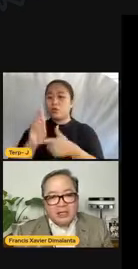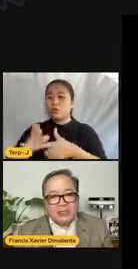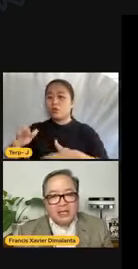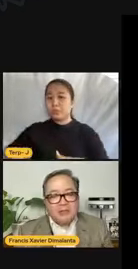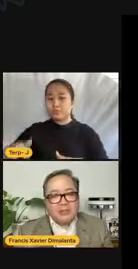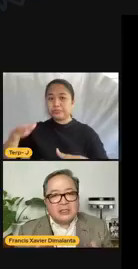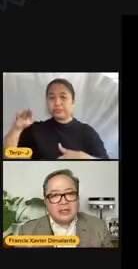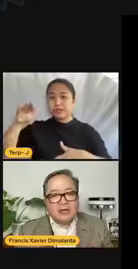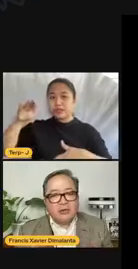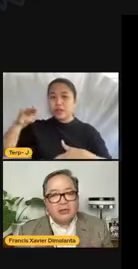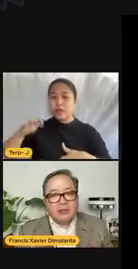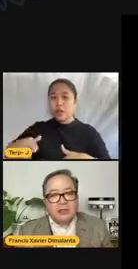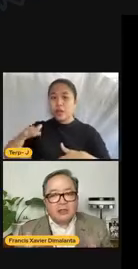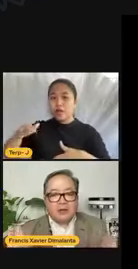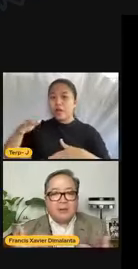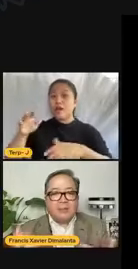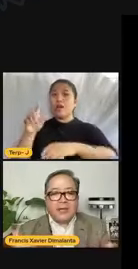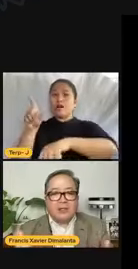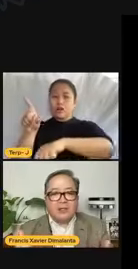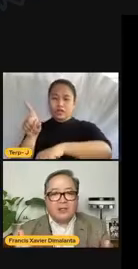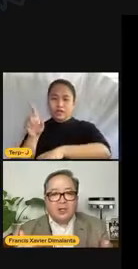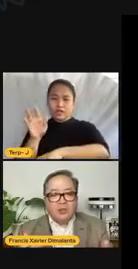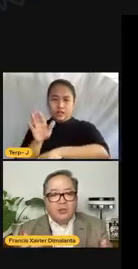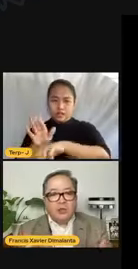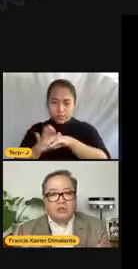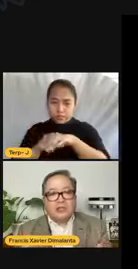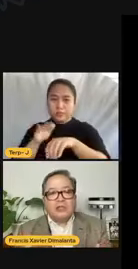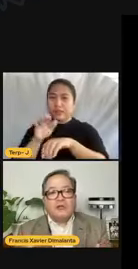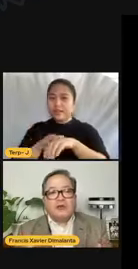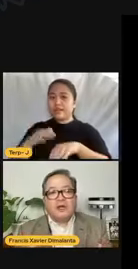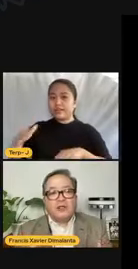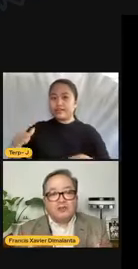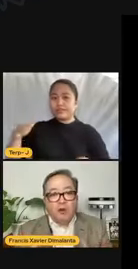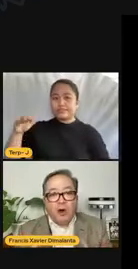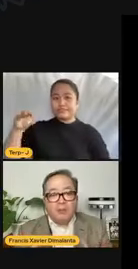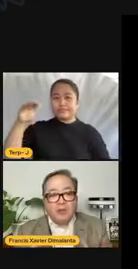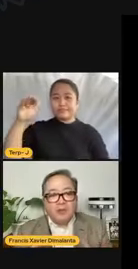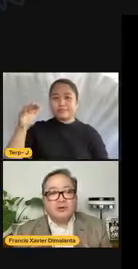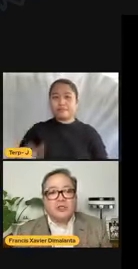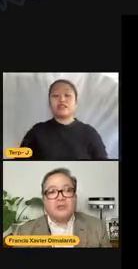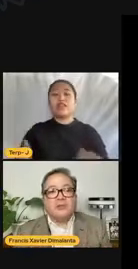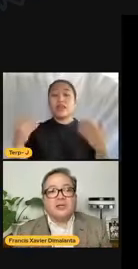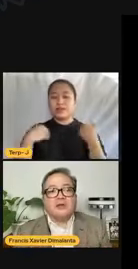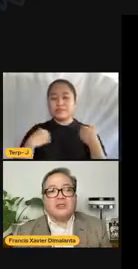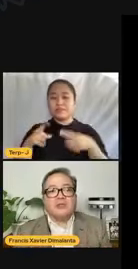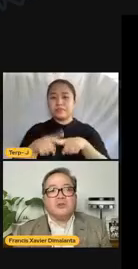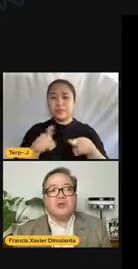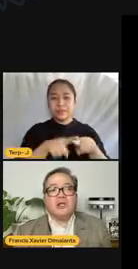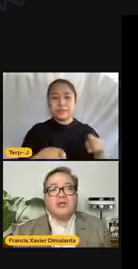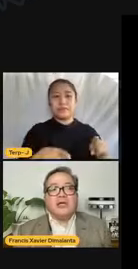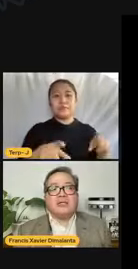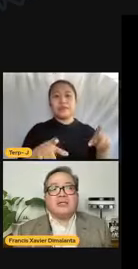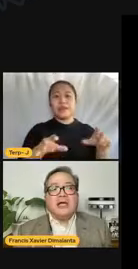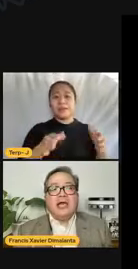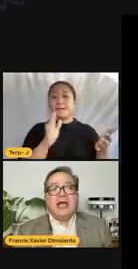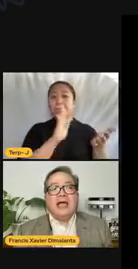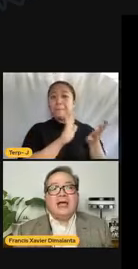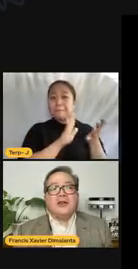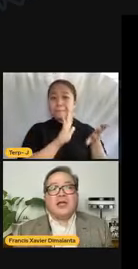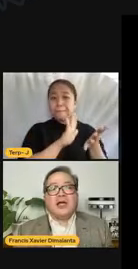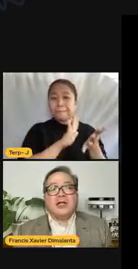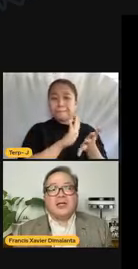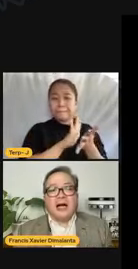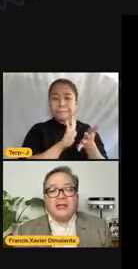as next slide, please. I know that it'll come up later. We use a different form for children with Down syndrome. So here is